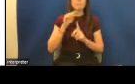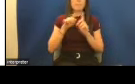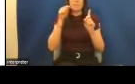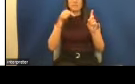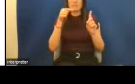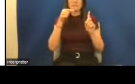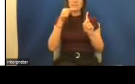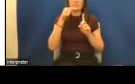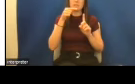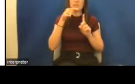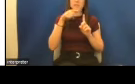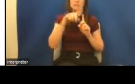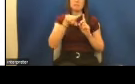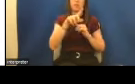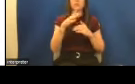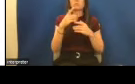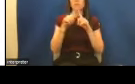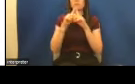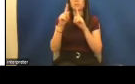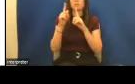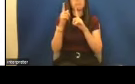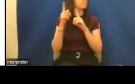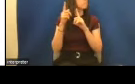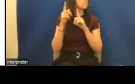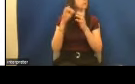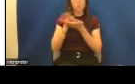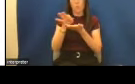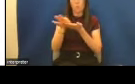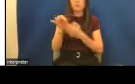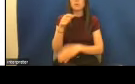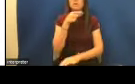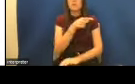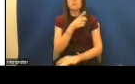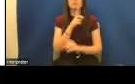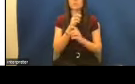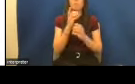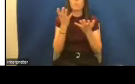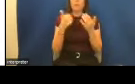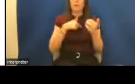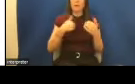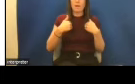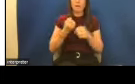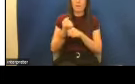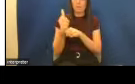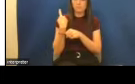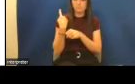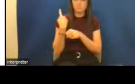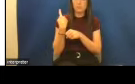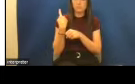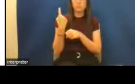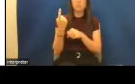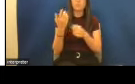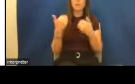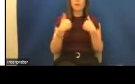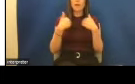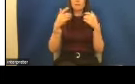These are the scores that were reported to me. This is what we had last year. And I always write up a testing summary to kind of be able to, a big